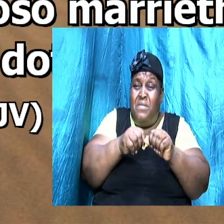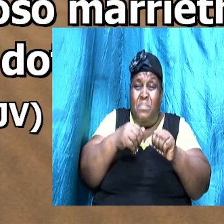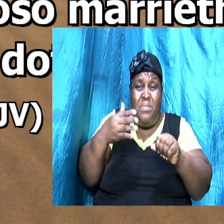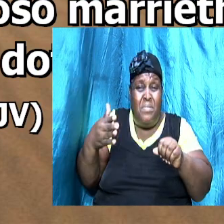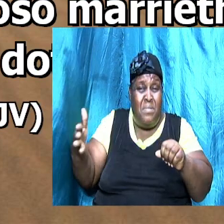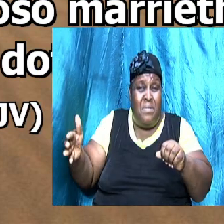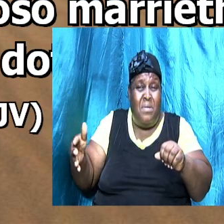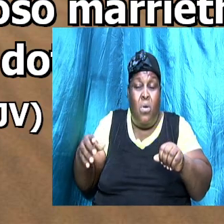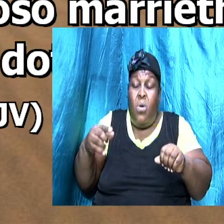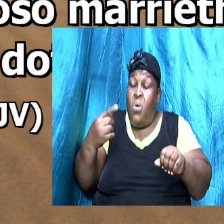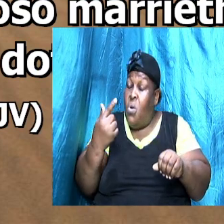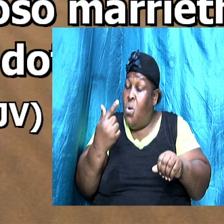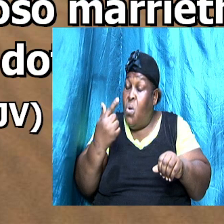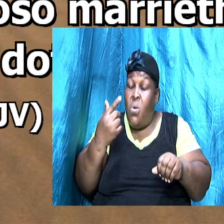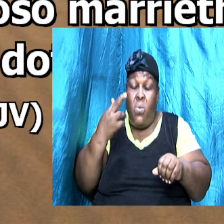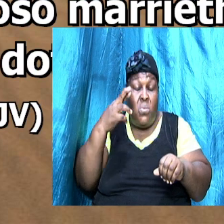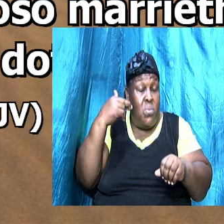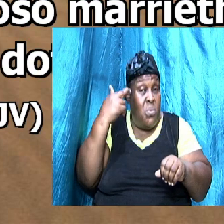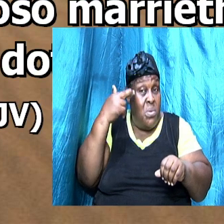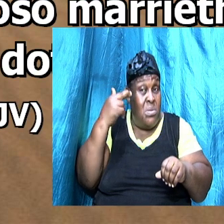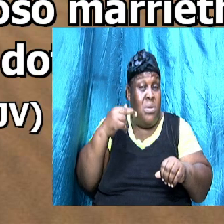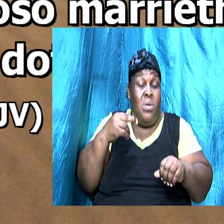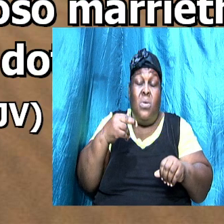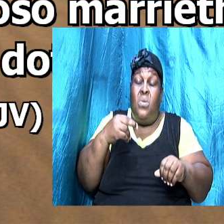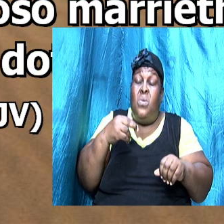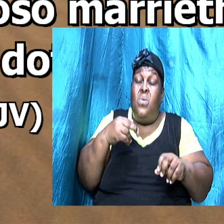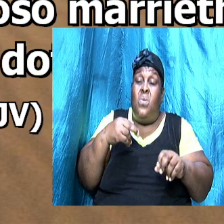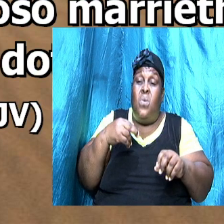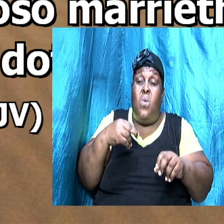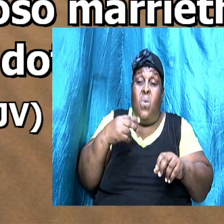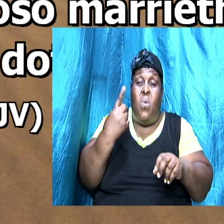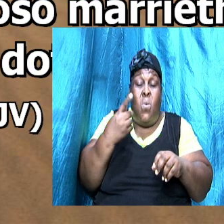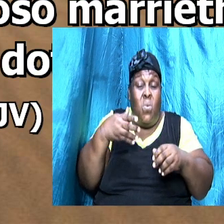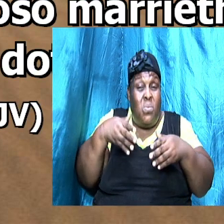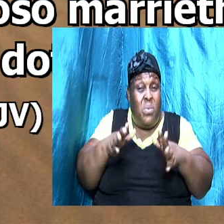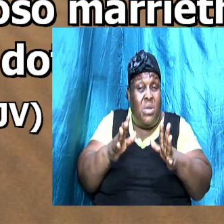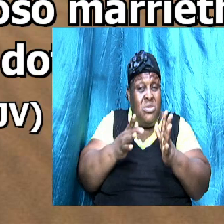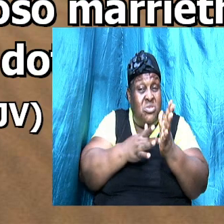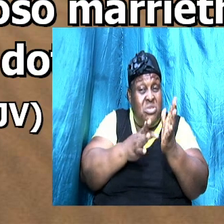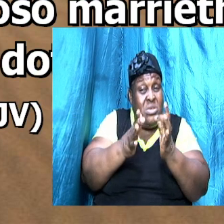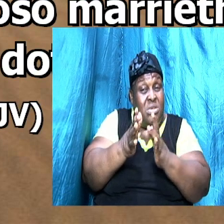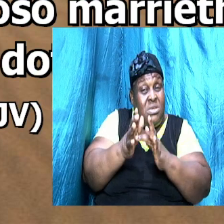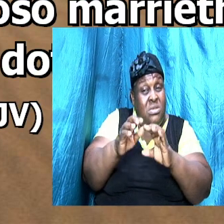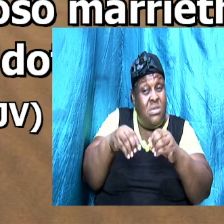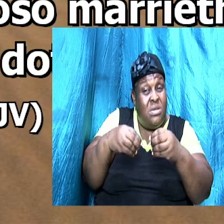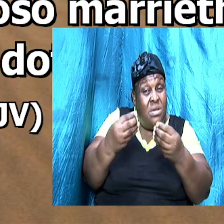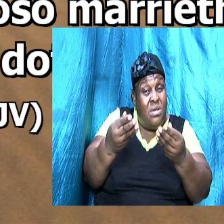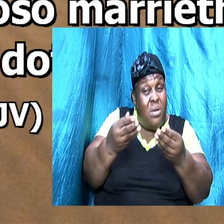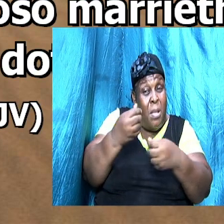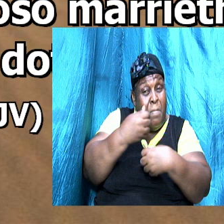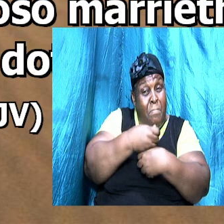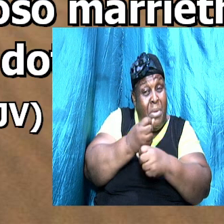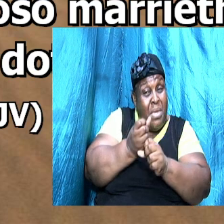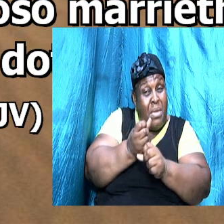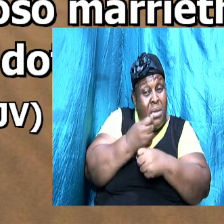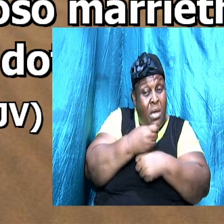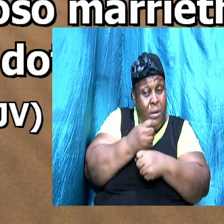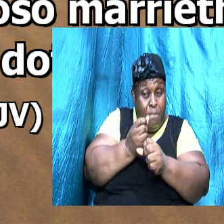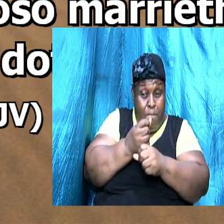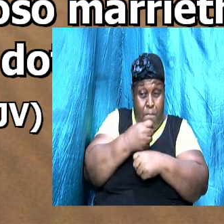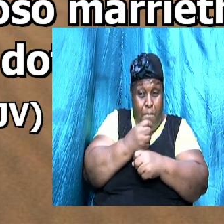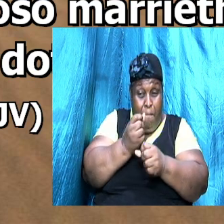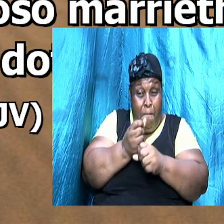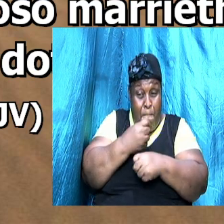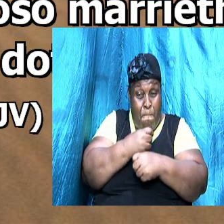only reason, the only cause that Jesus gives that will allow for